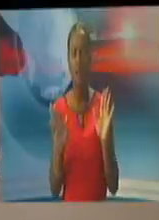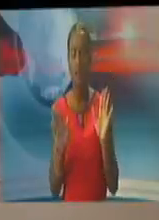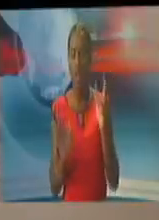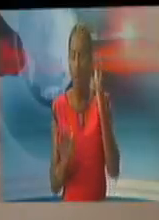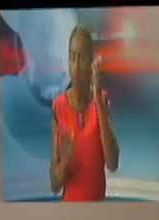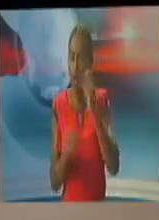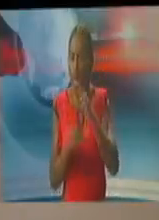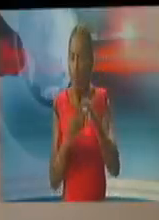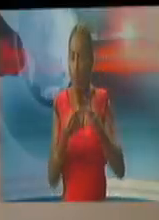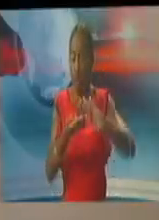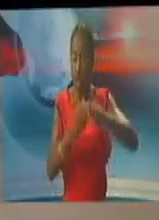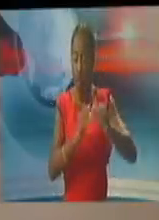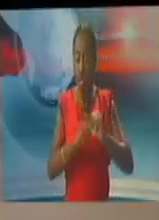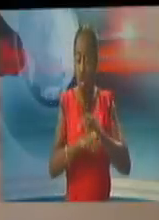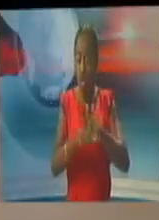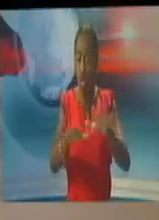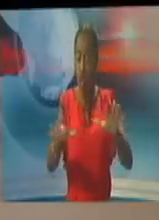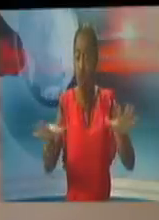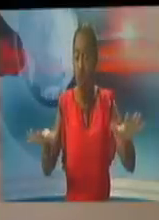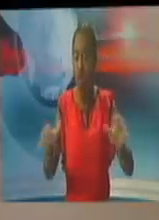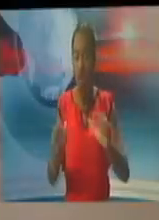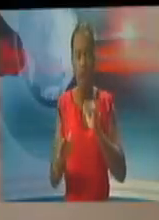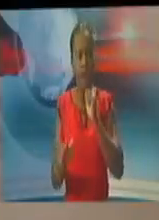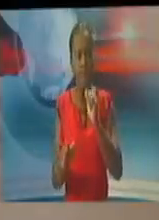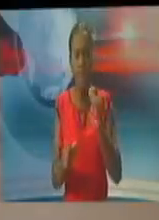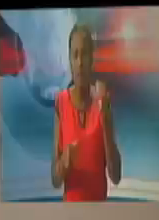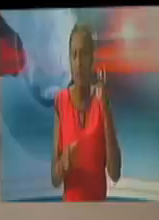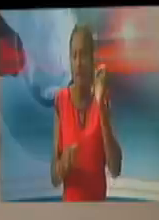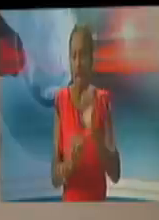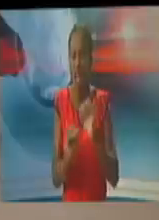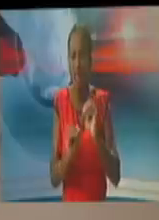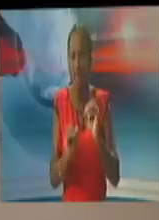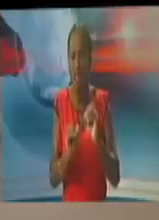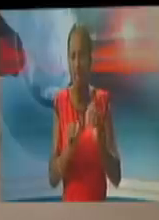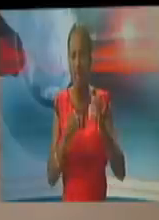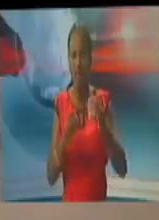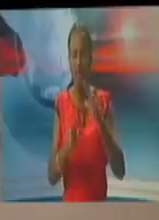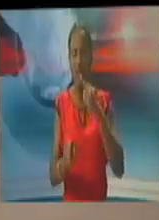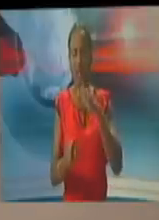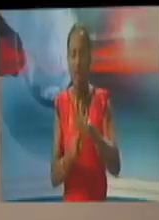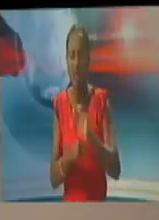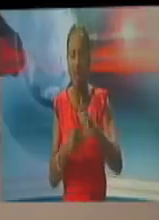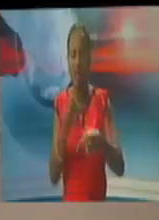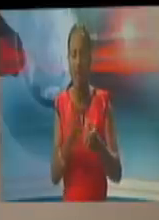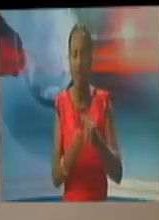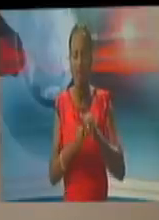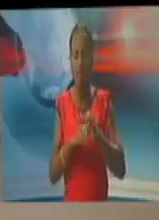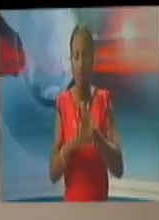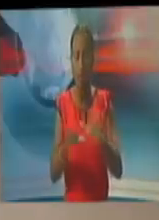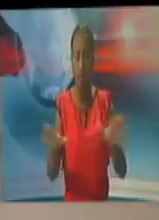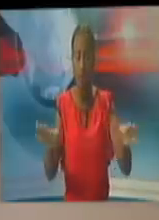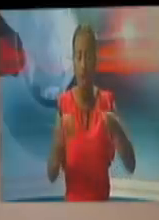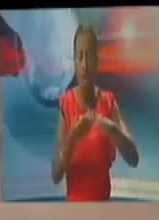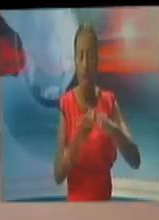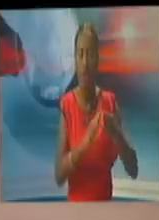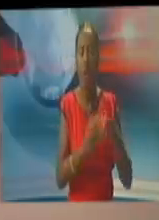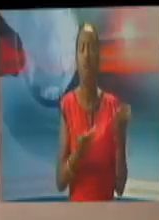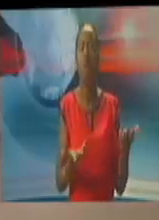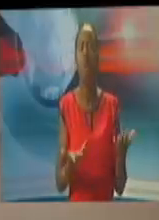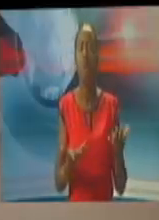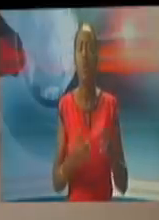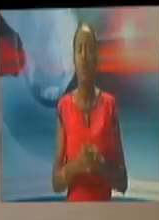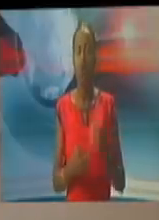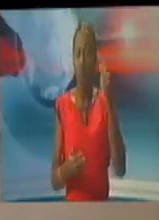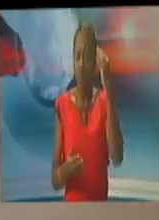community spread, but we've not yet heard any confirmation of community spread. We understand that you know, the contact tracing and investigations take